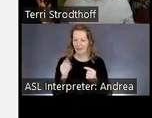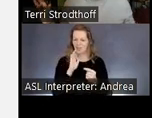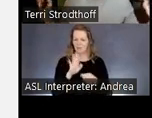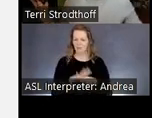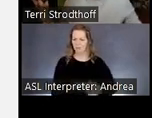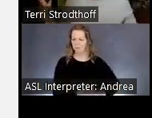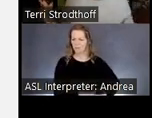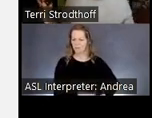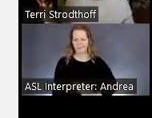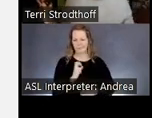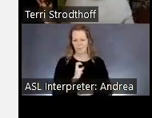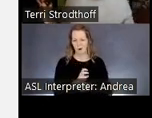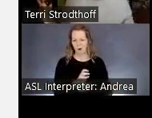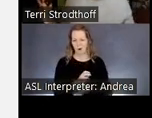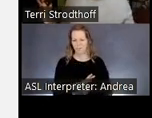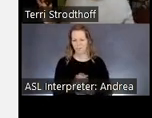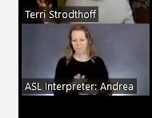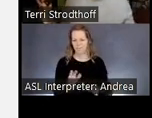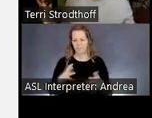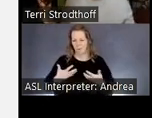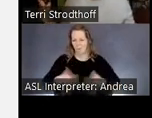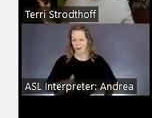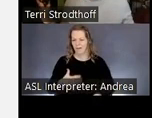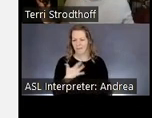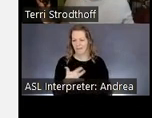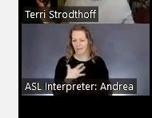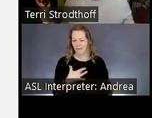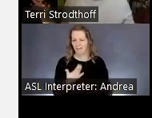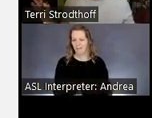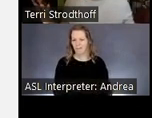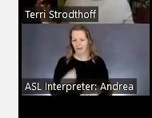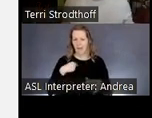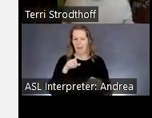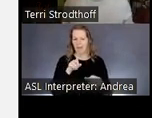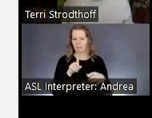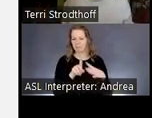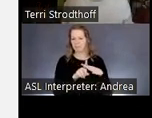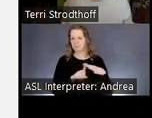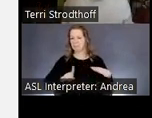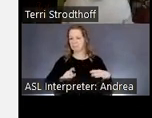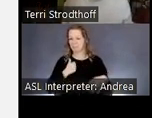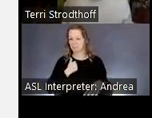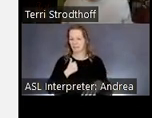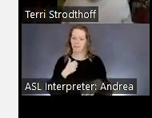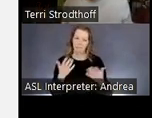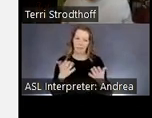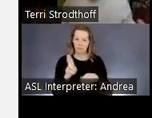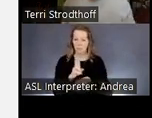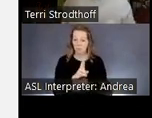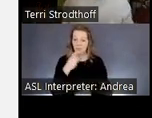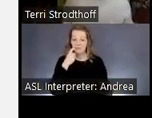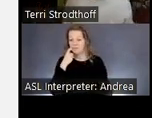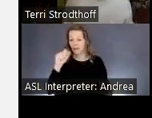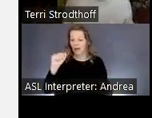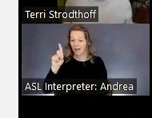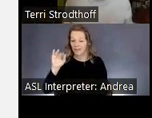this. It's too hard to be in this place. And I need to take myself out of it by any form of addiction. We talk a lot about drug and alcohol, and